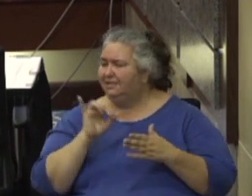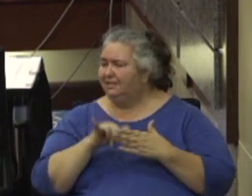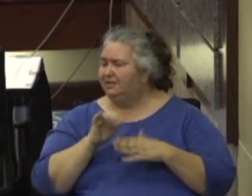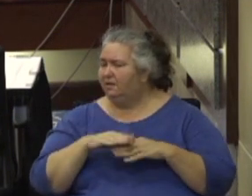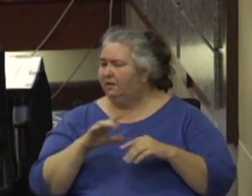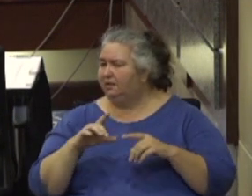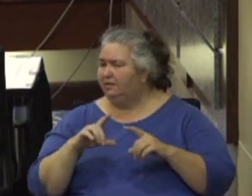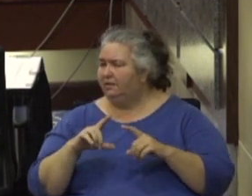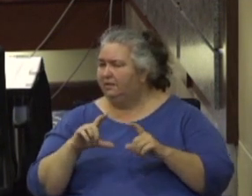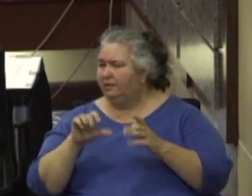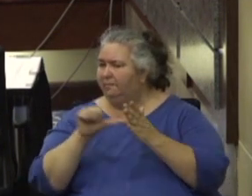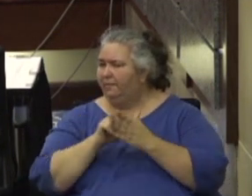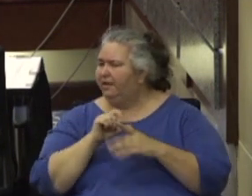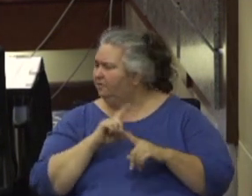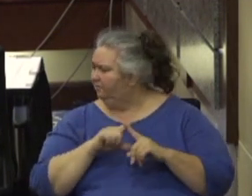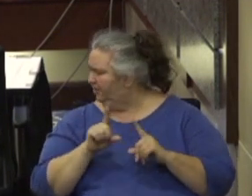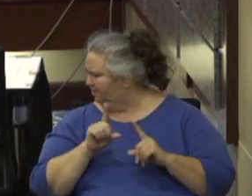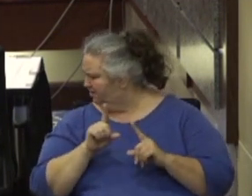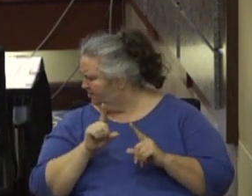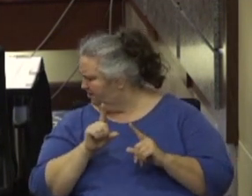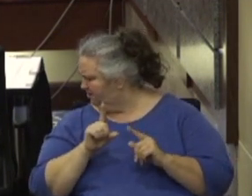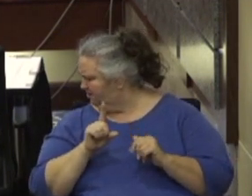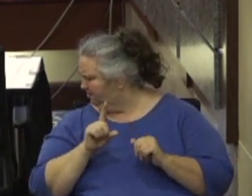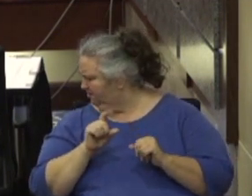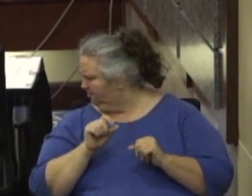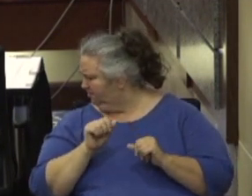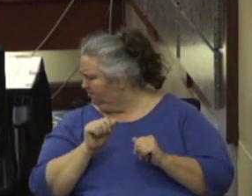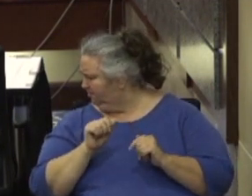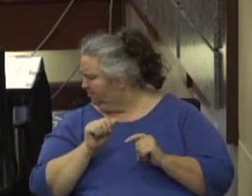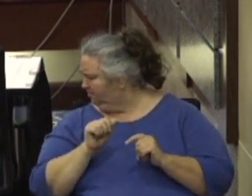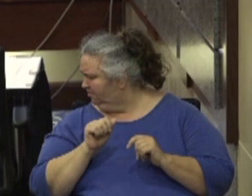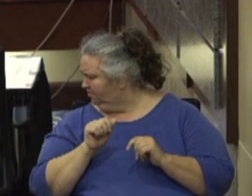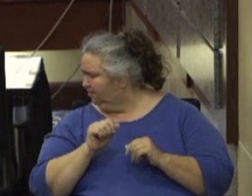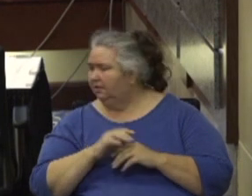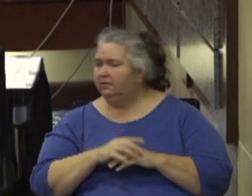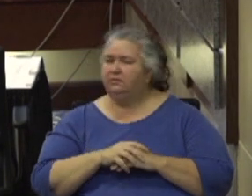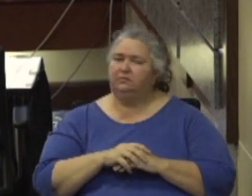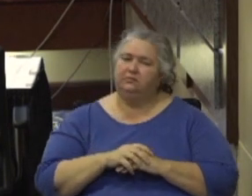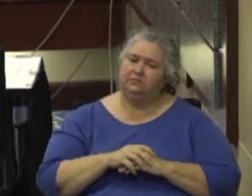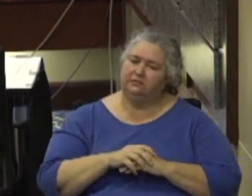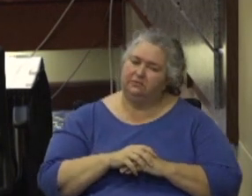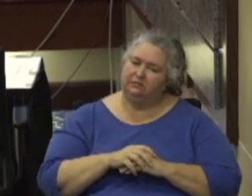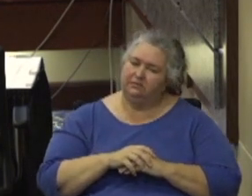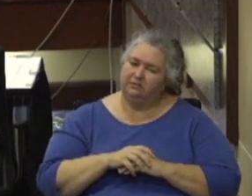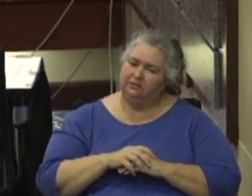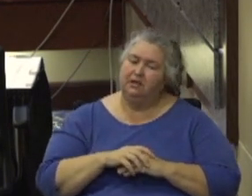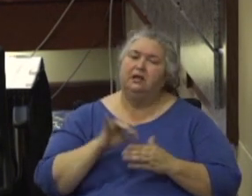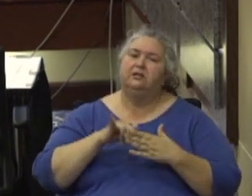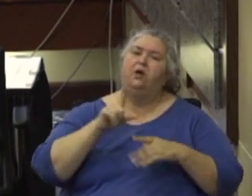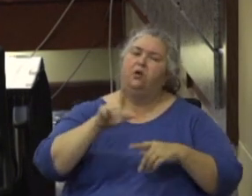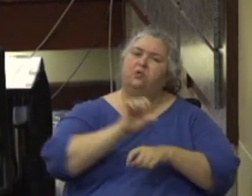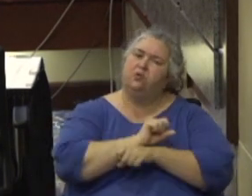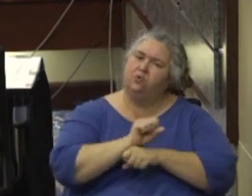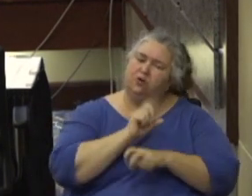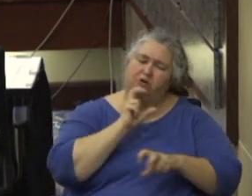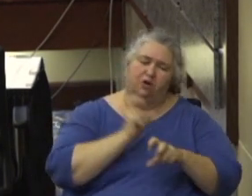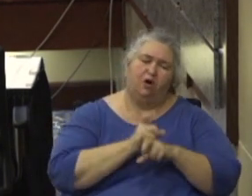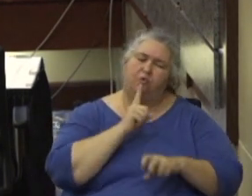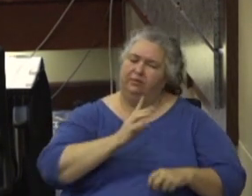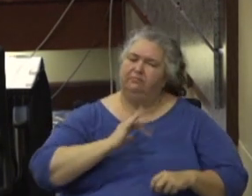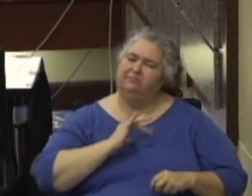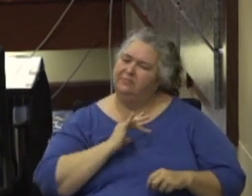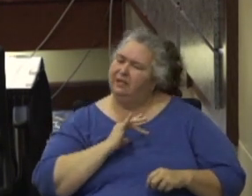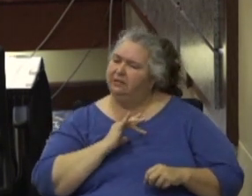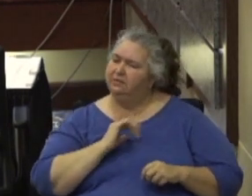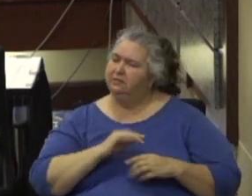the exponential reach that we're getting from each of these is tremendous. The memberships of each one of these